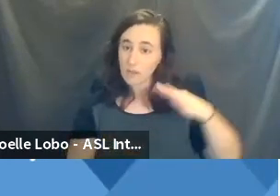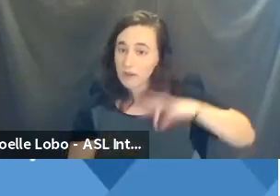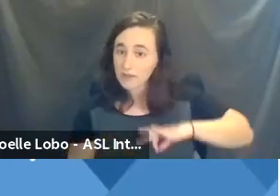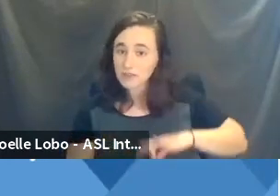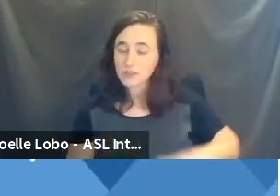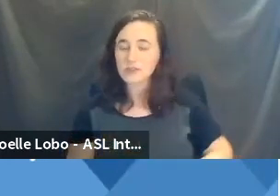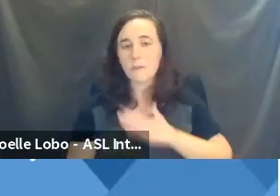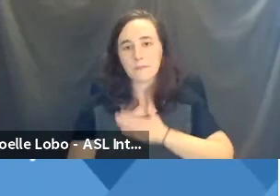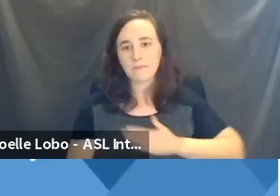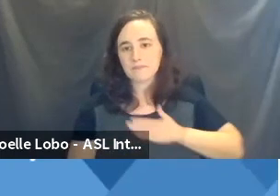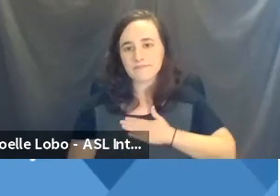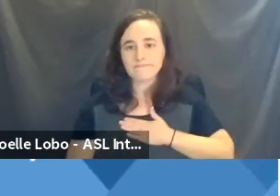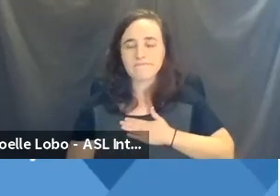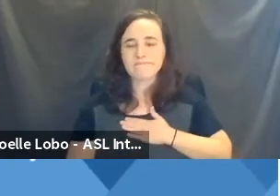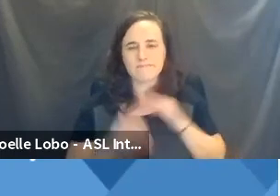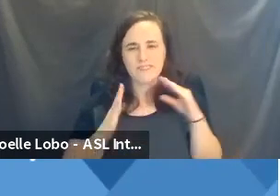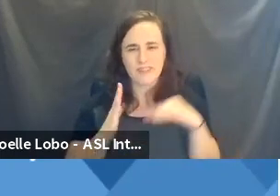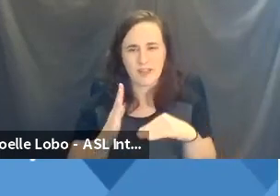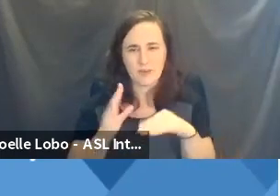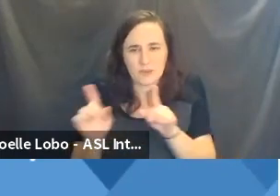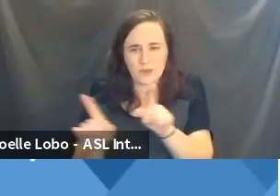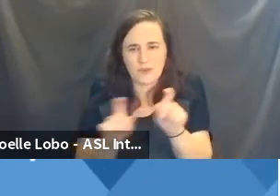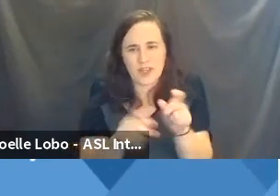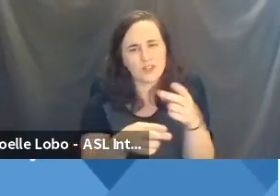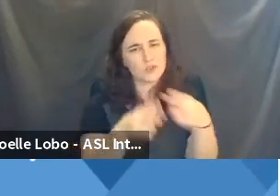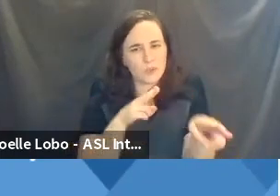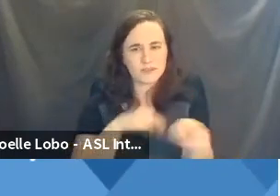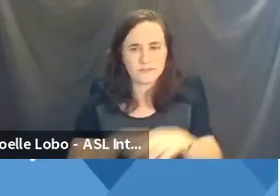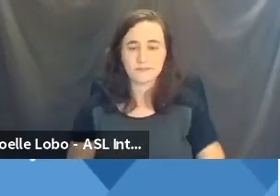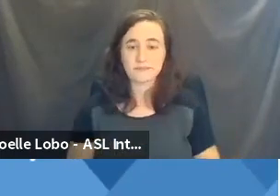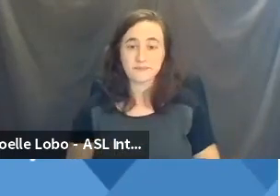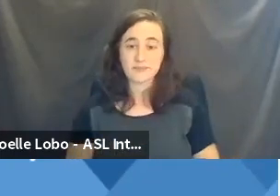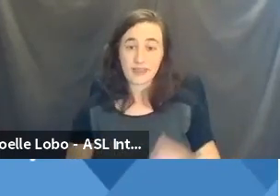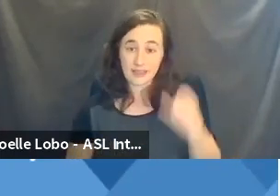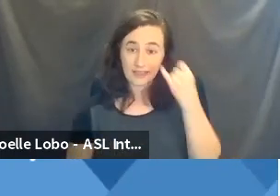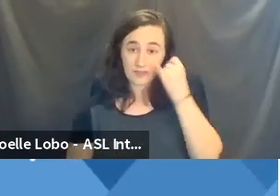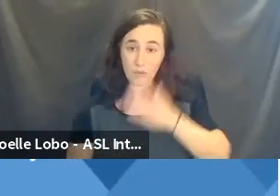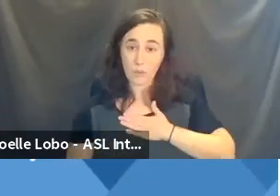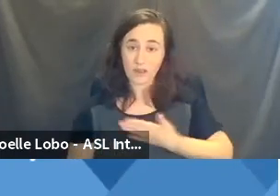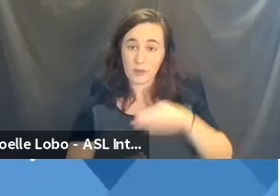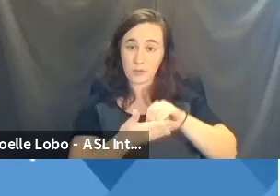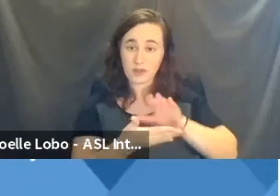please do go ahead and fill that out. It's very, very short. If you enter your email address,